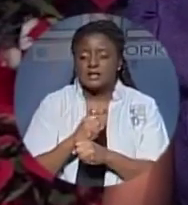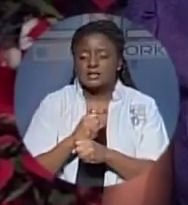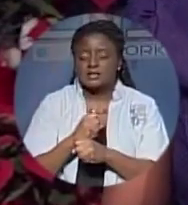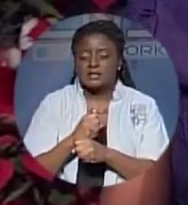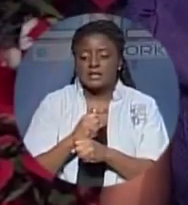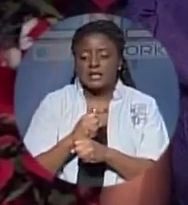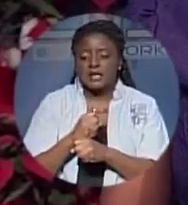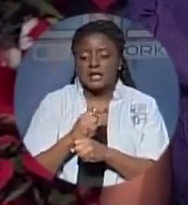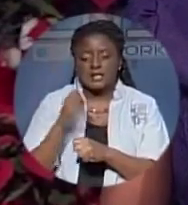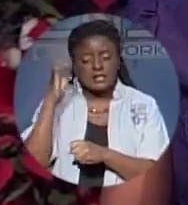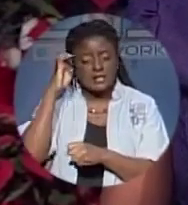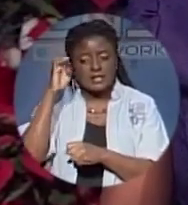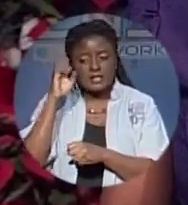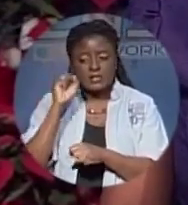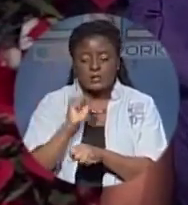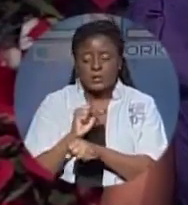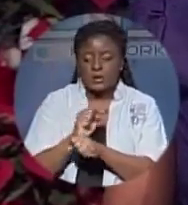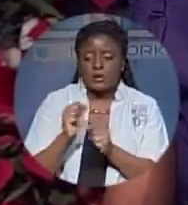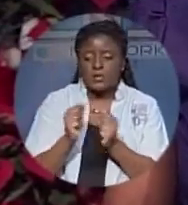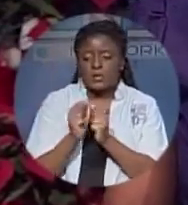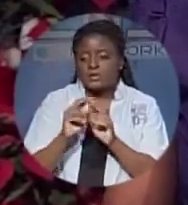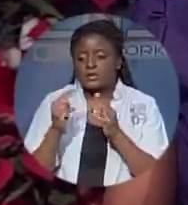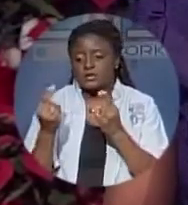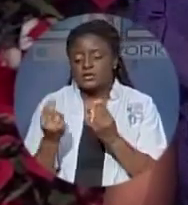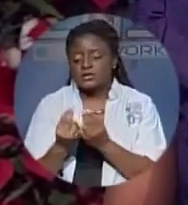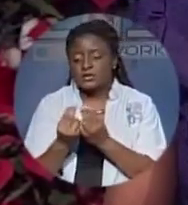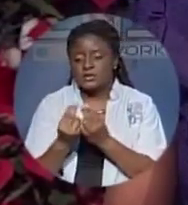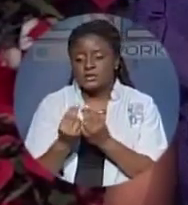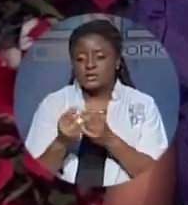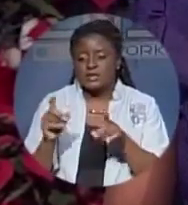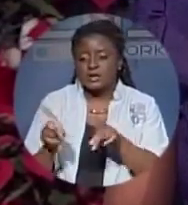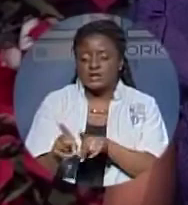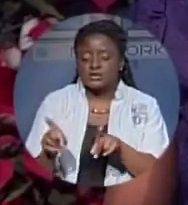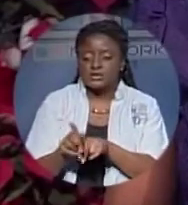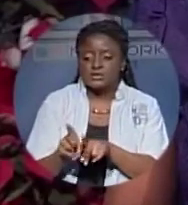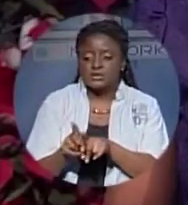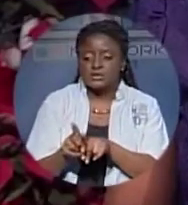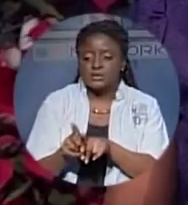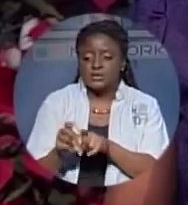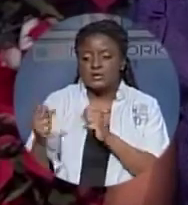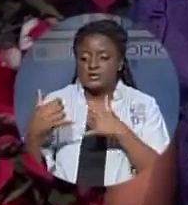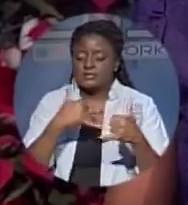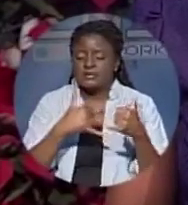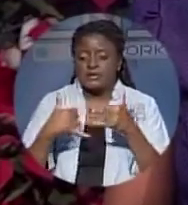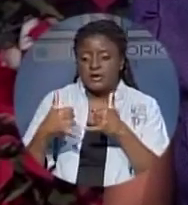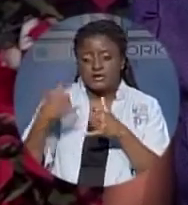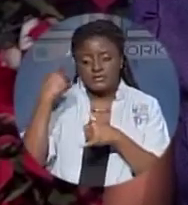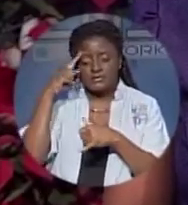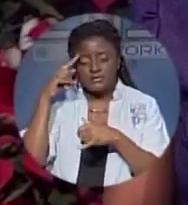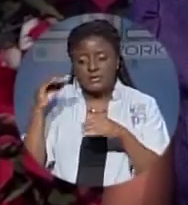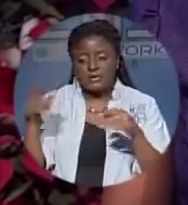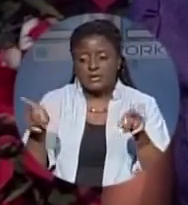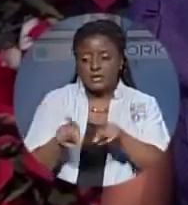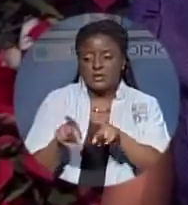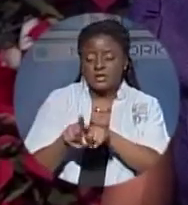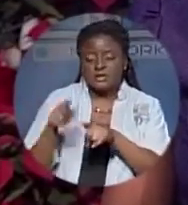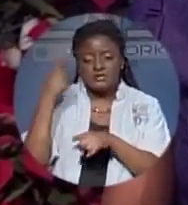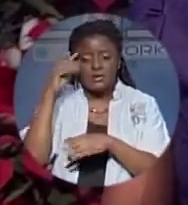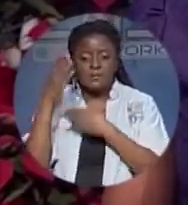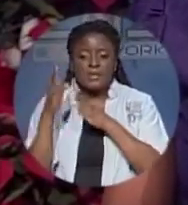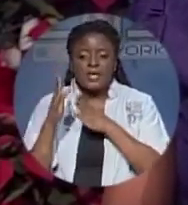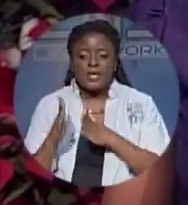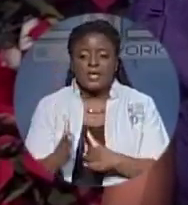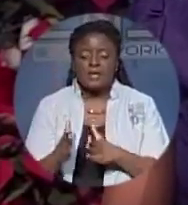taxi drivers and was one of the leaders of the general strike of 1958, fighting for equality for Bahamian workers. Today,